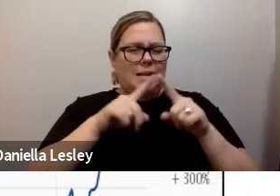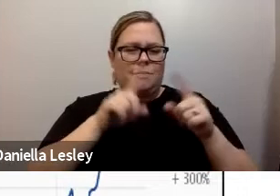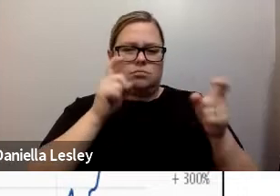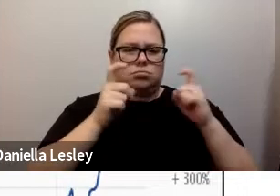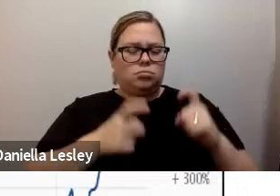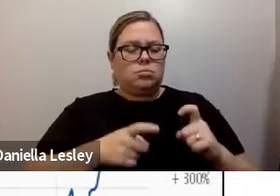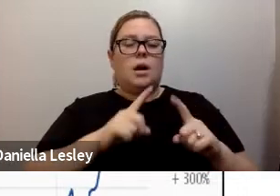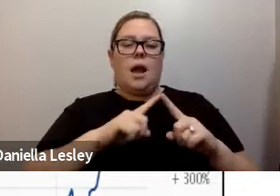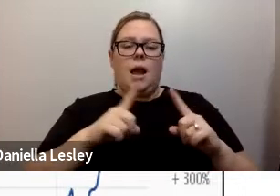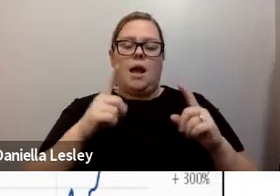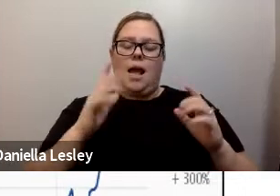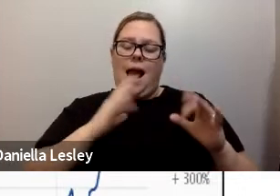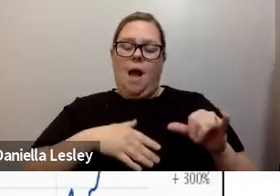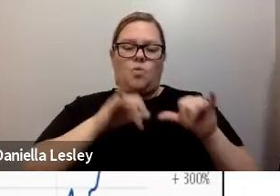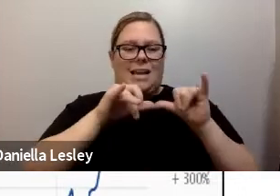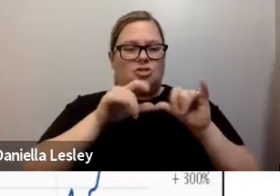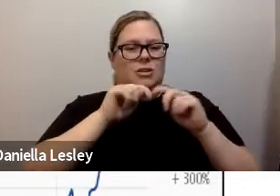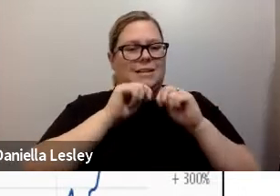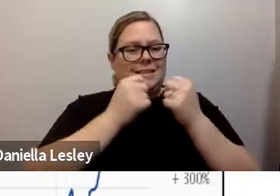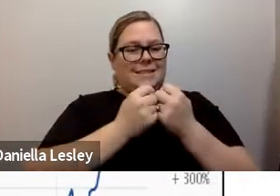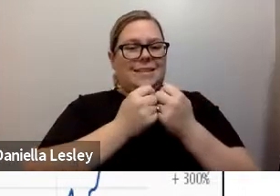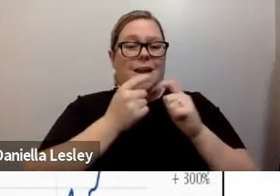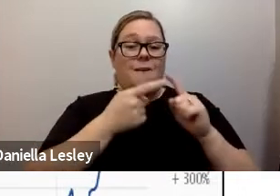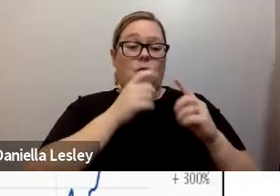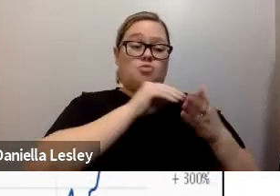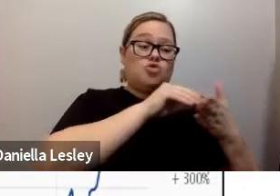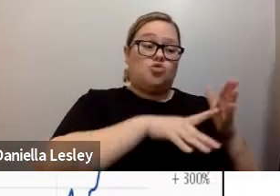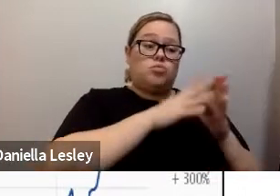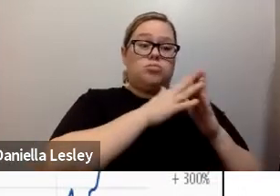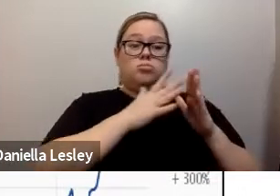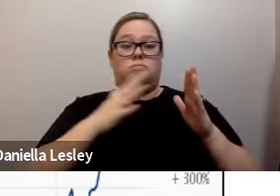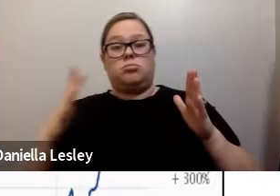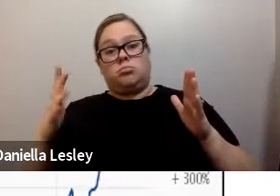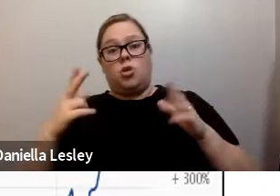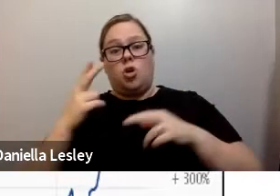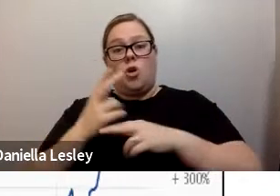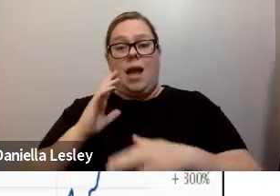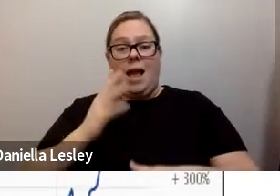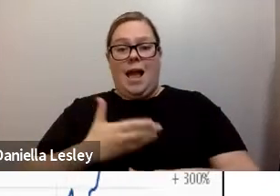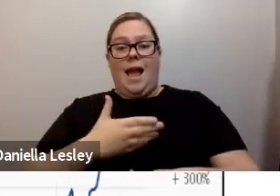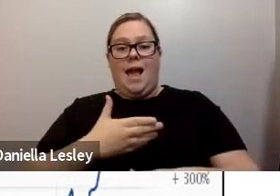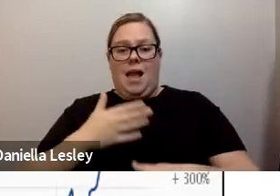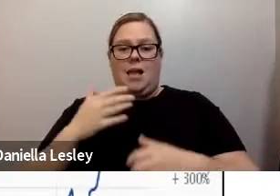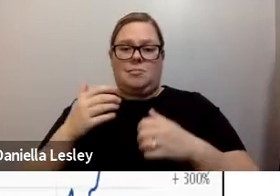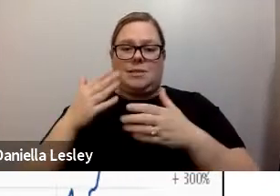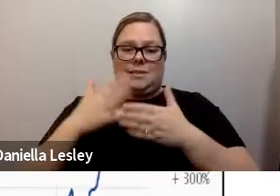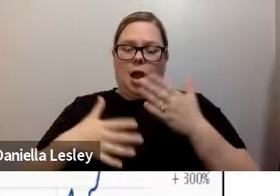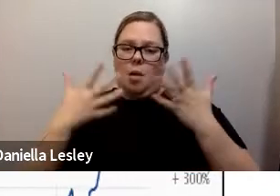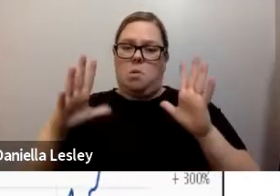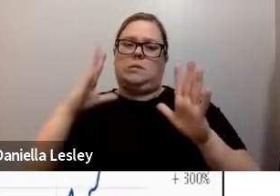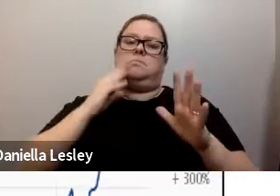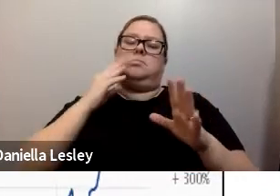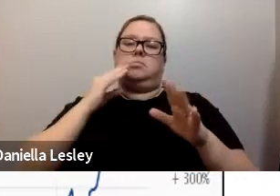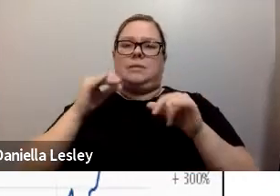about our engineering team, starting from students and moving all the way up to using some of our more seasoned electrical engineers here in the last